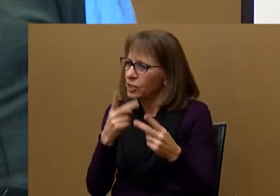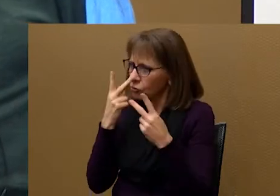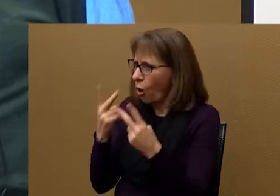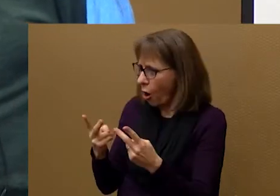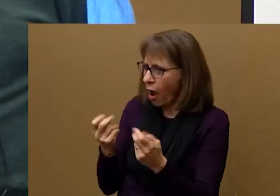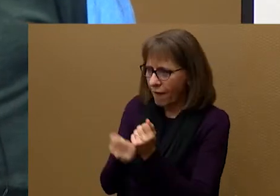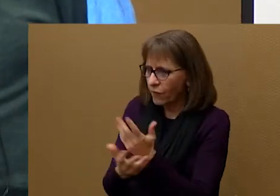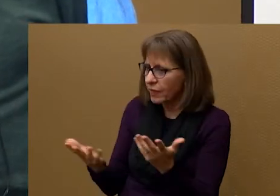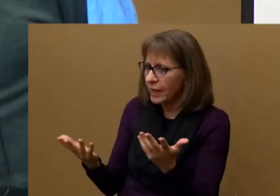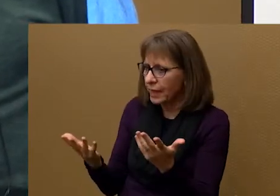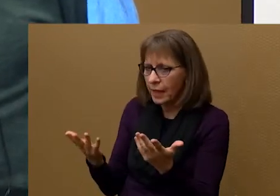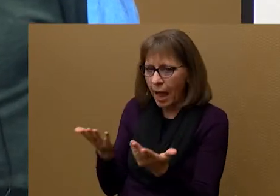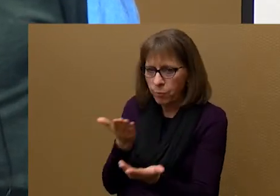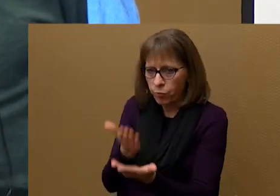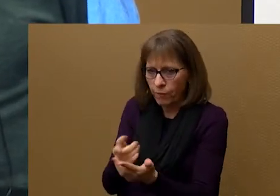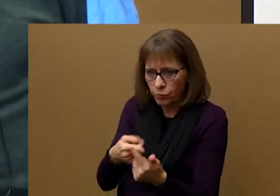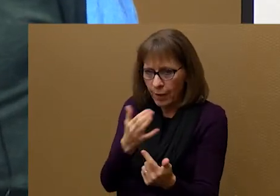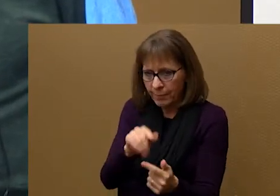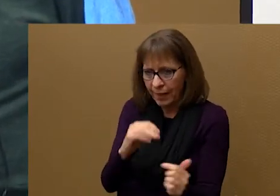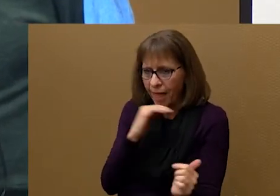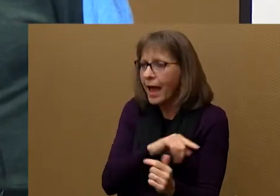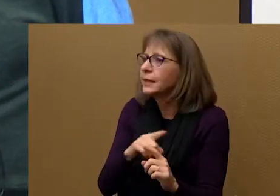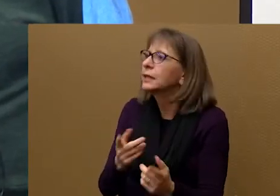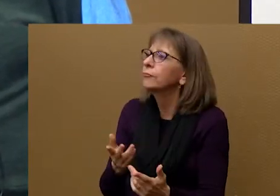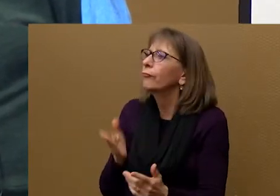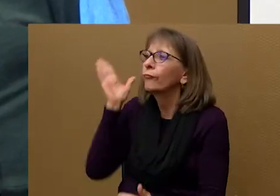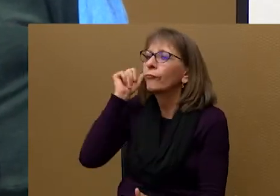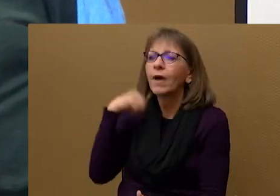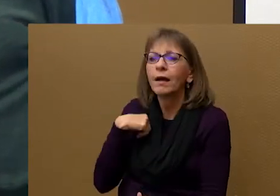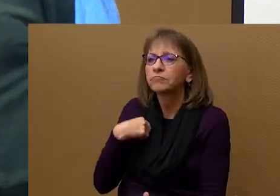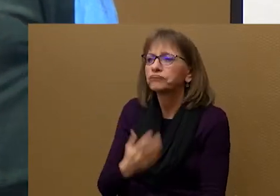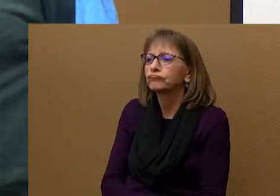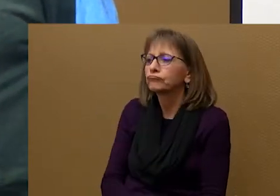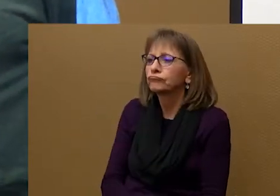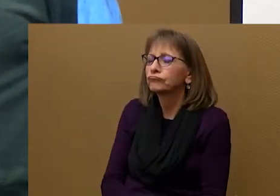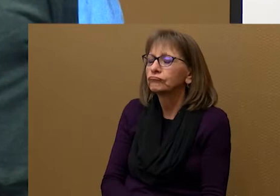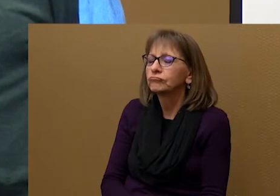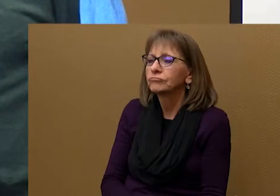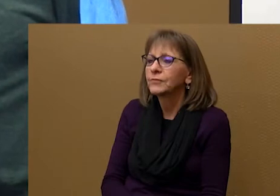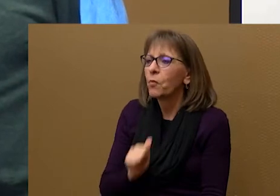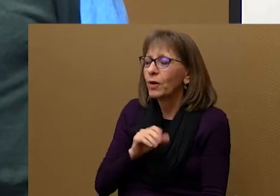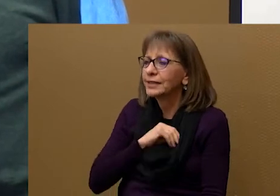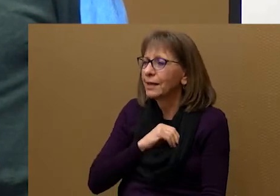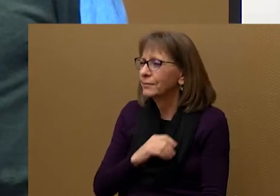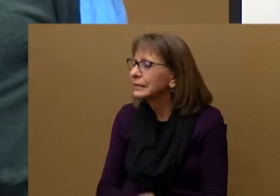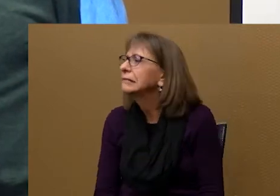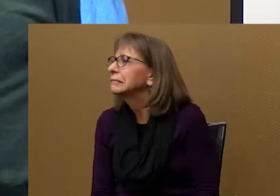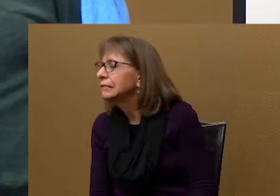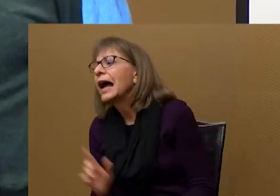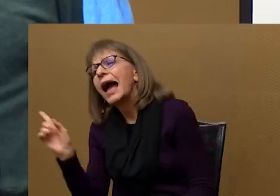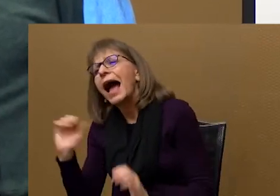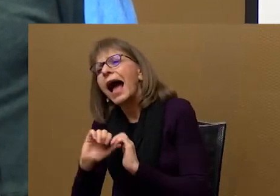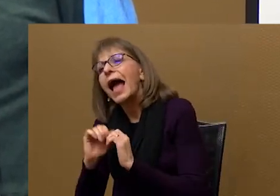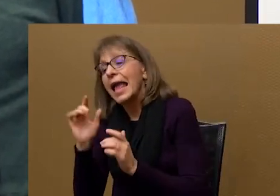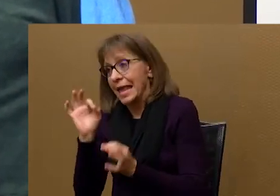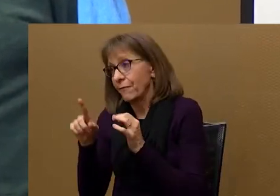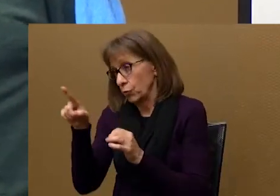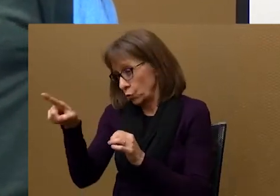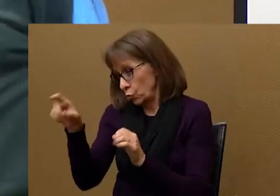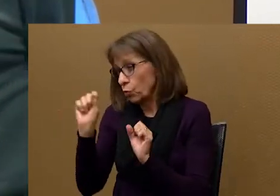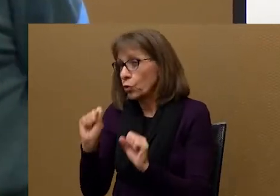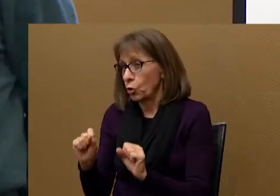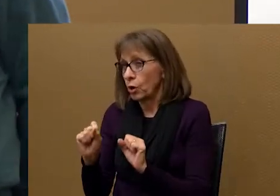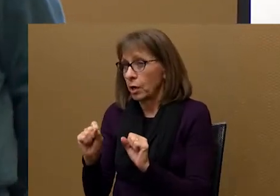So he saw the evidence, but he still was lying about it. How do you think, if